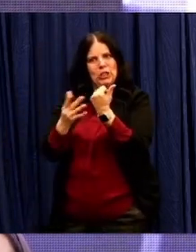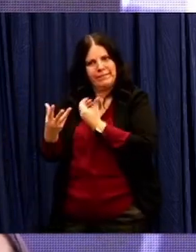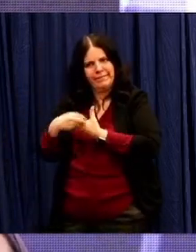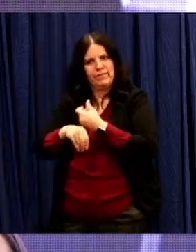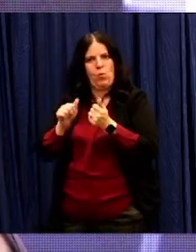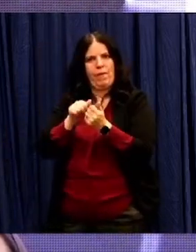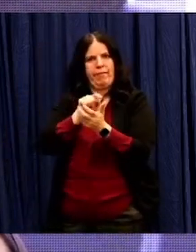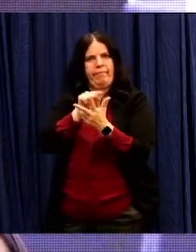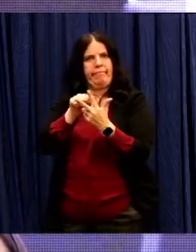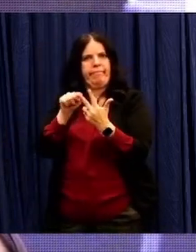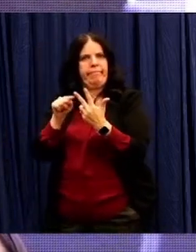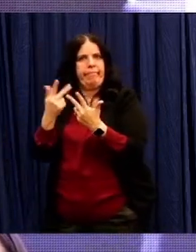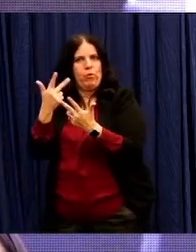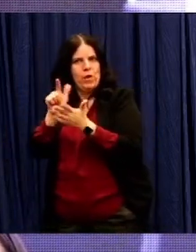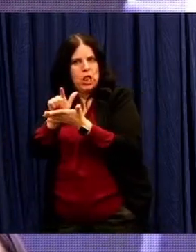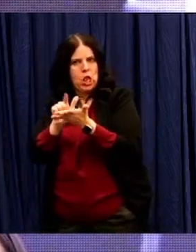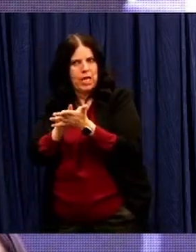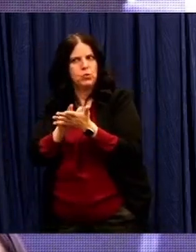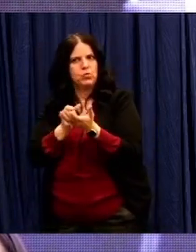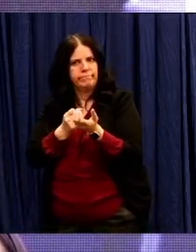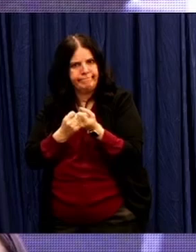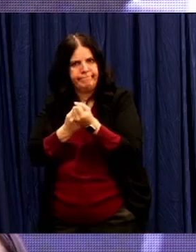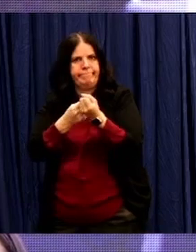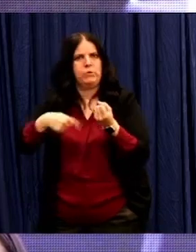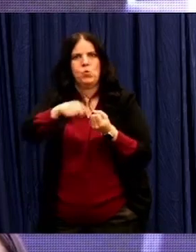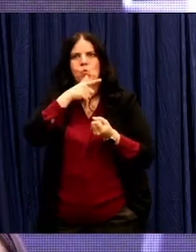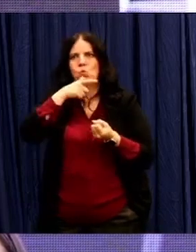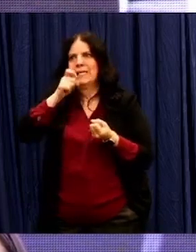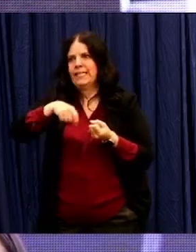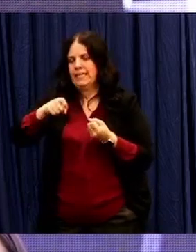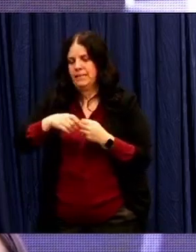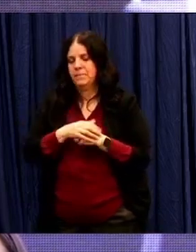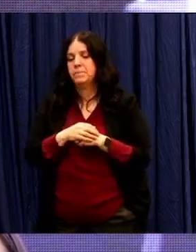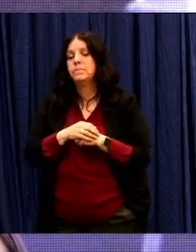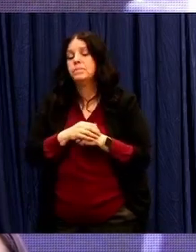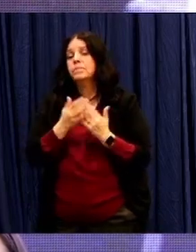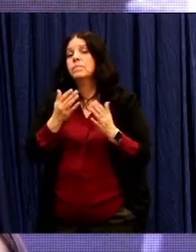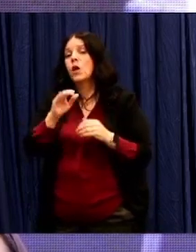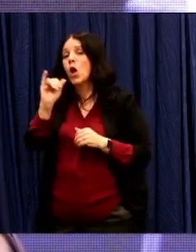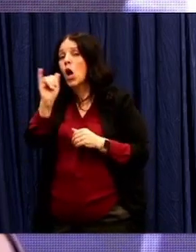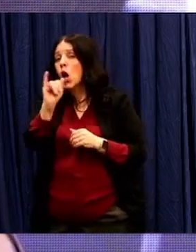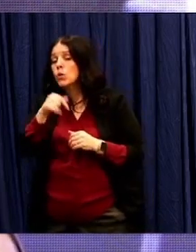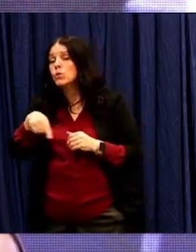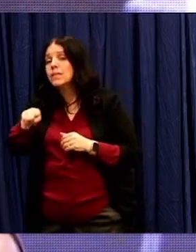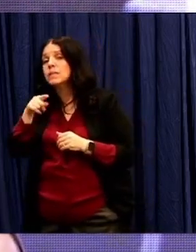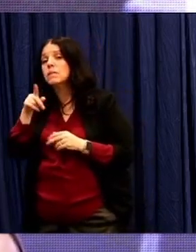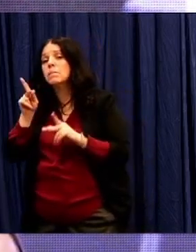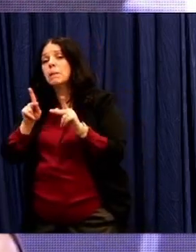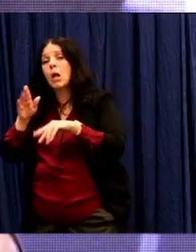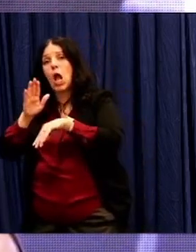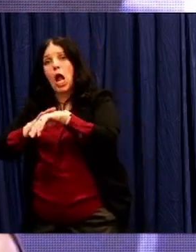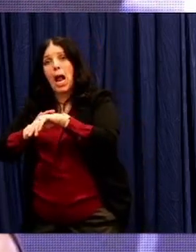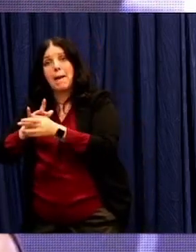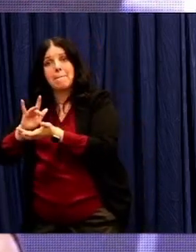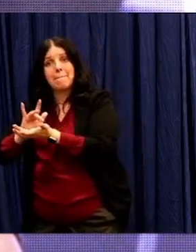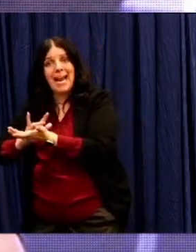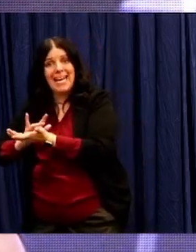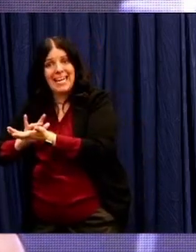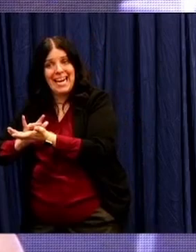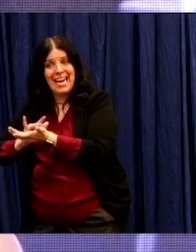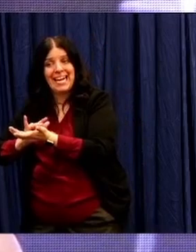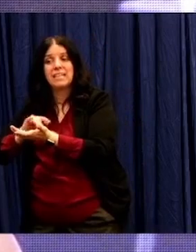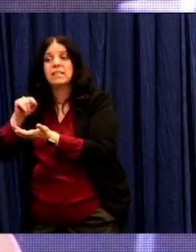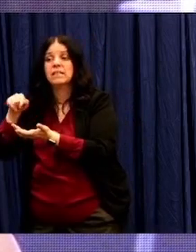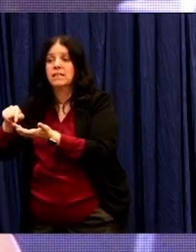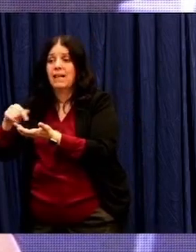And then just in a couple of other areas, if individuals are on Medicaid, as an example, and qualify for waiver